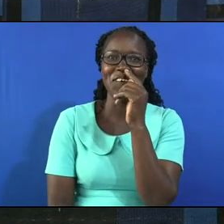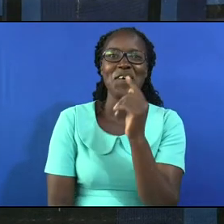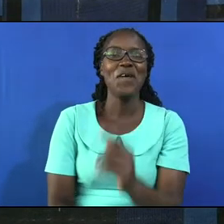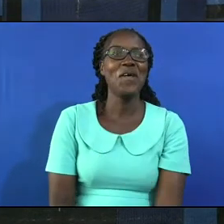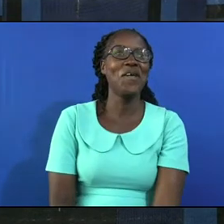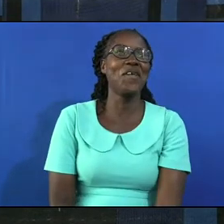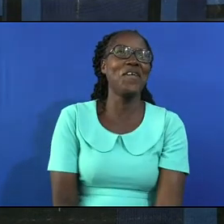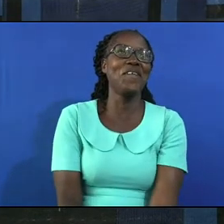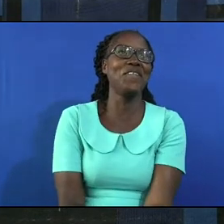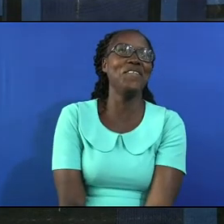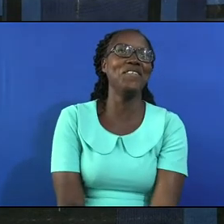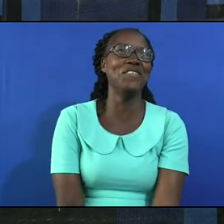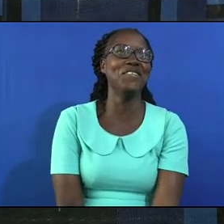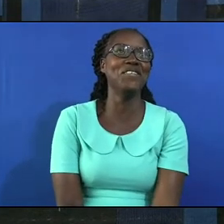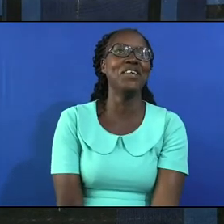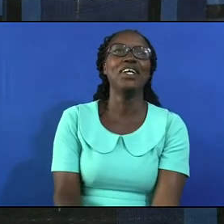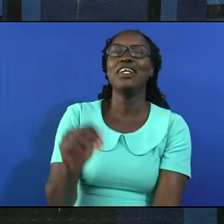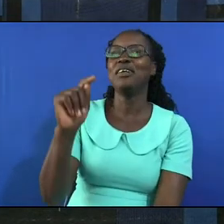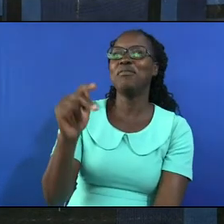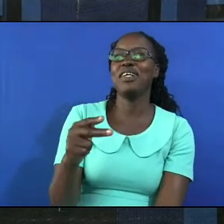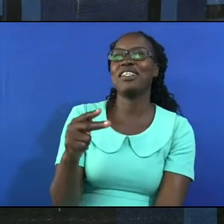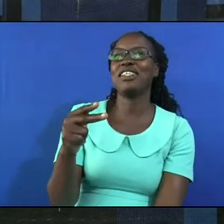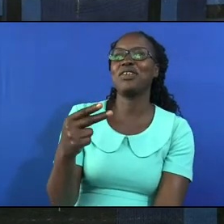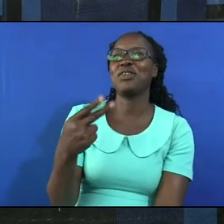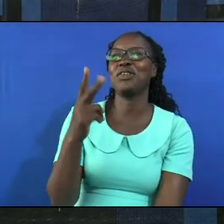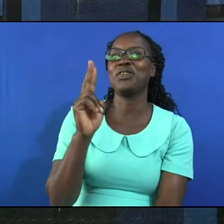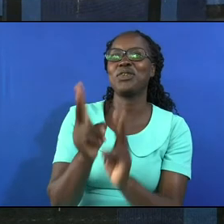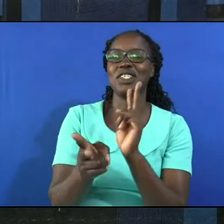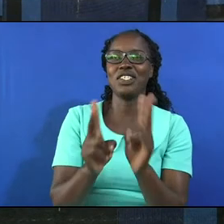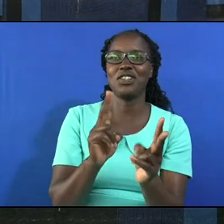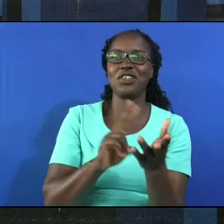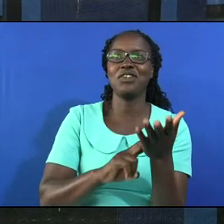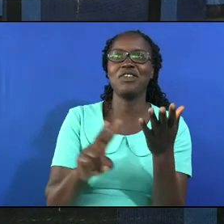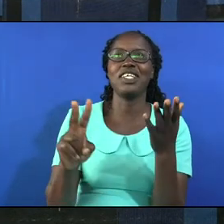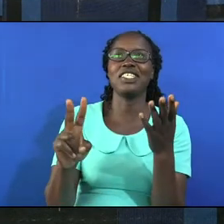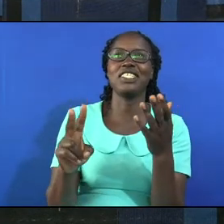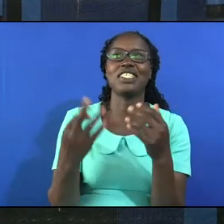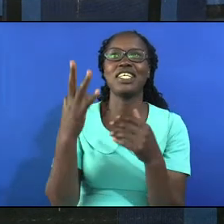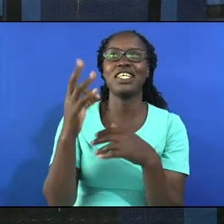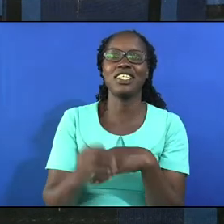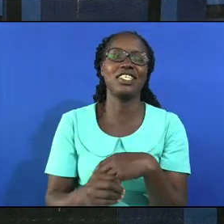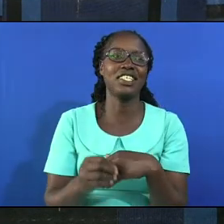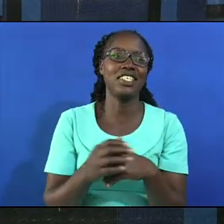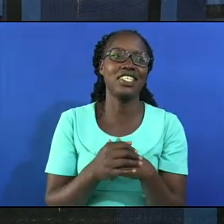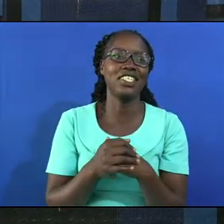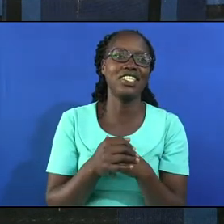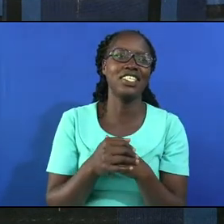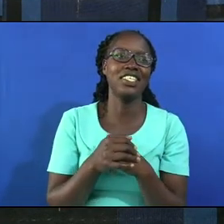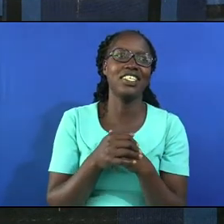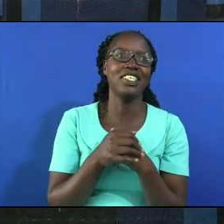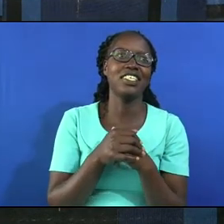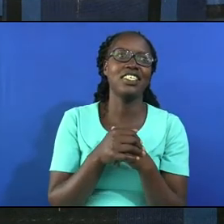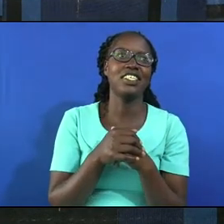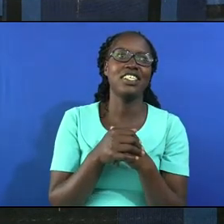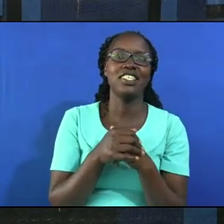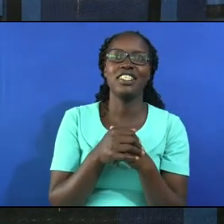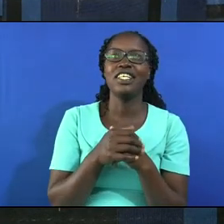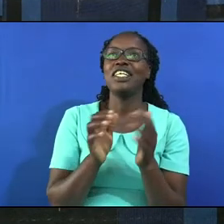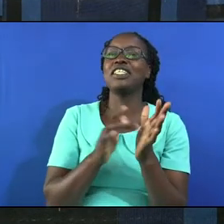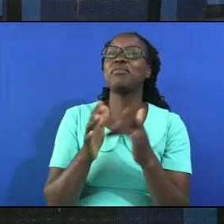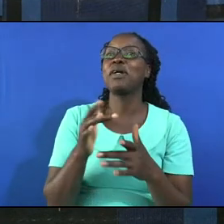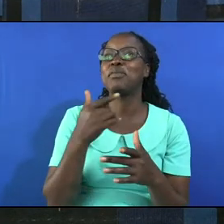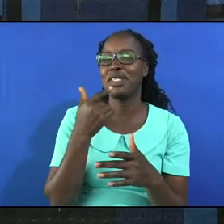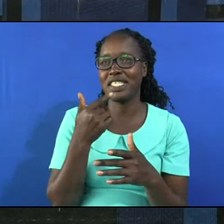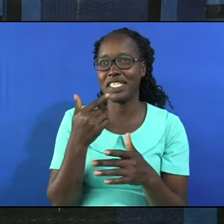Matthew chapter 22, verse 30. Matthew chapter 22 verse 30. The